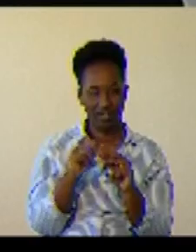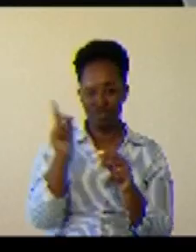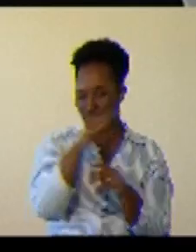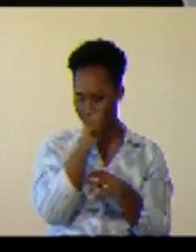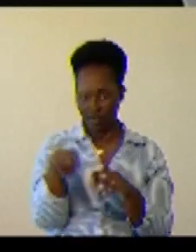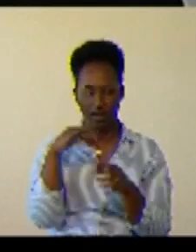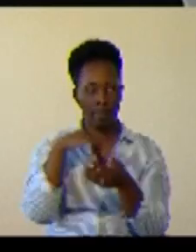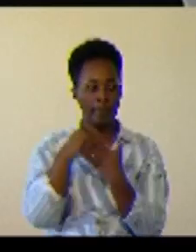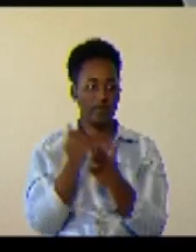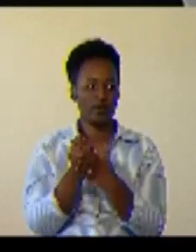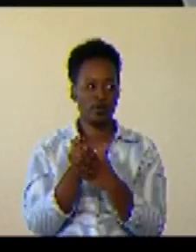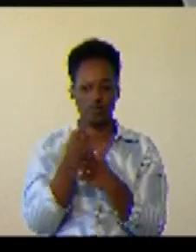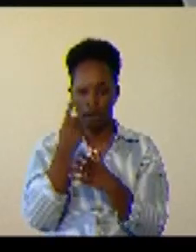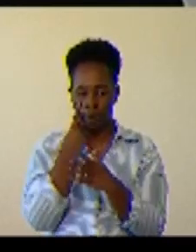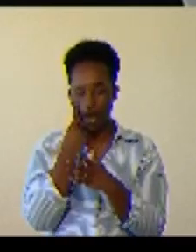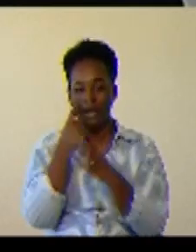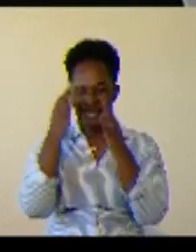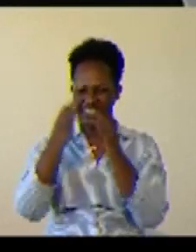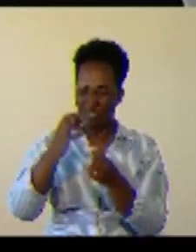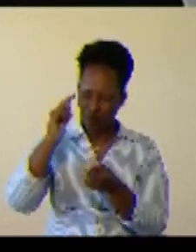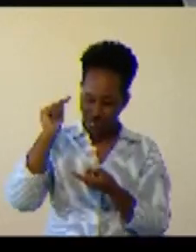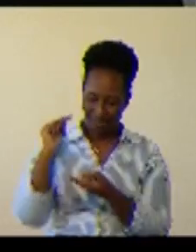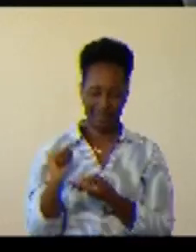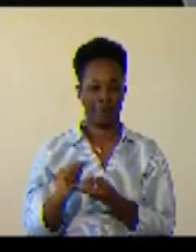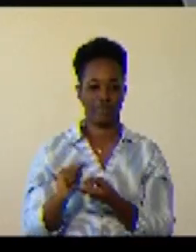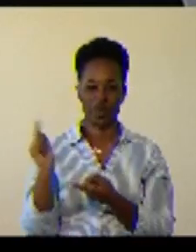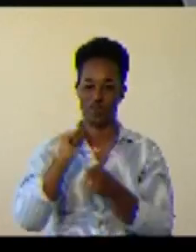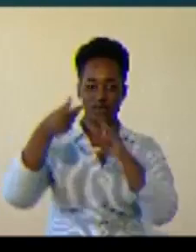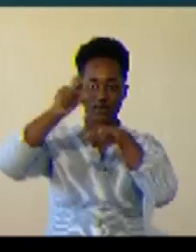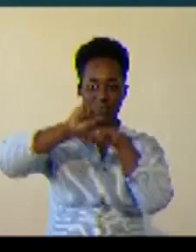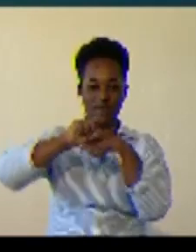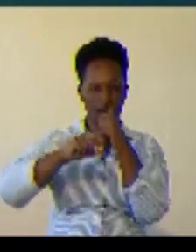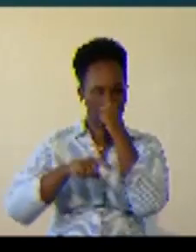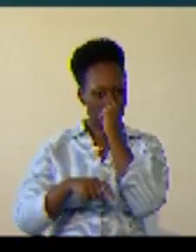are finding the property which decreases.